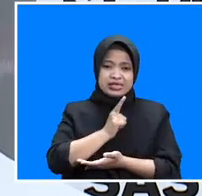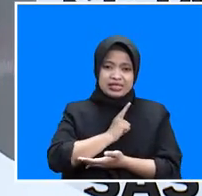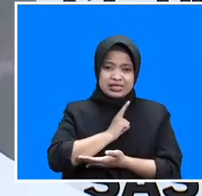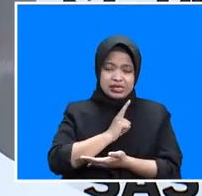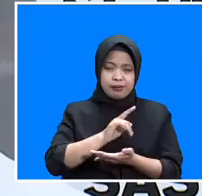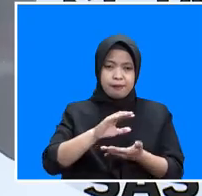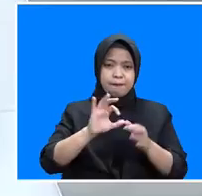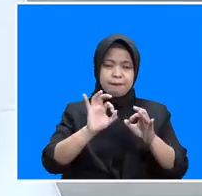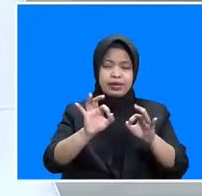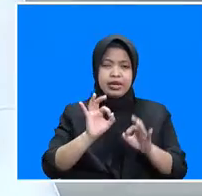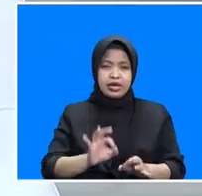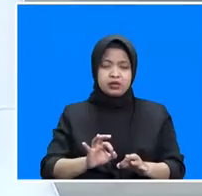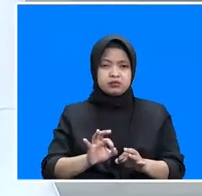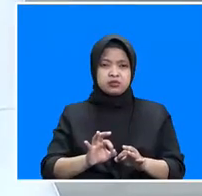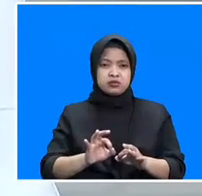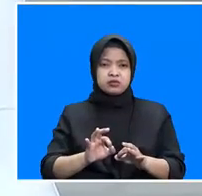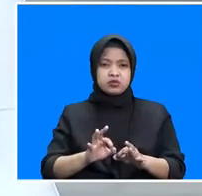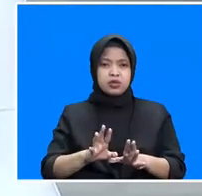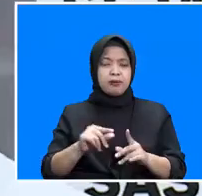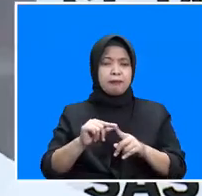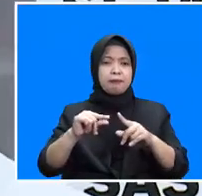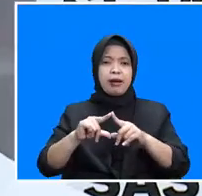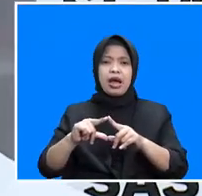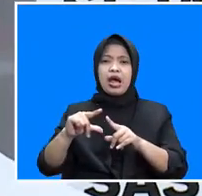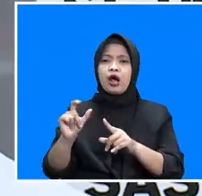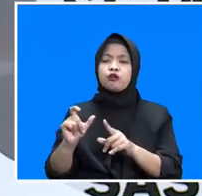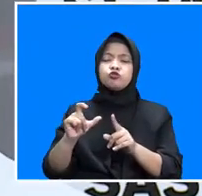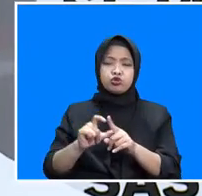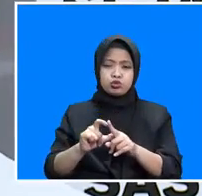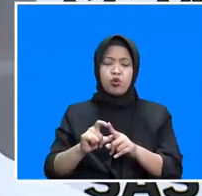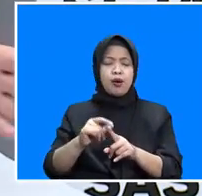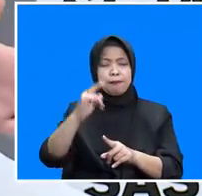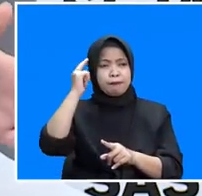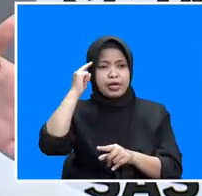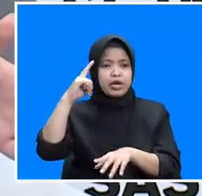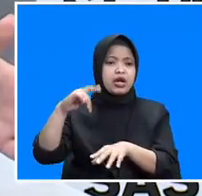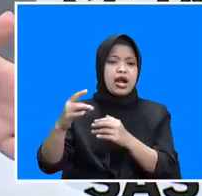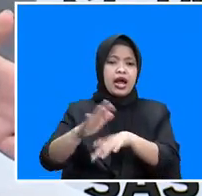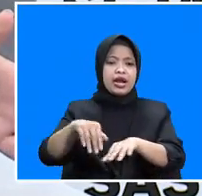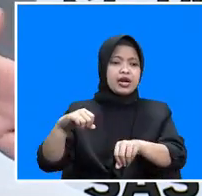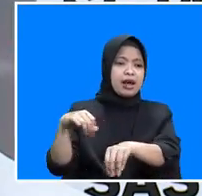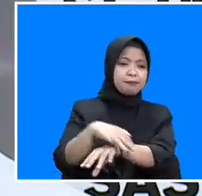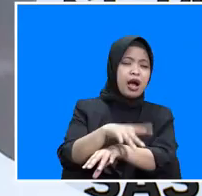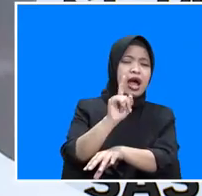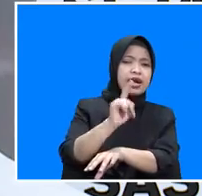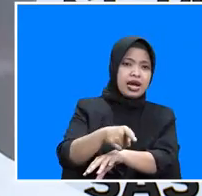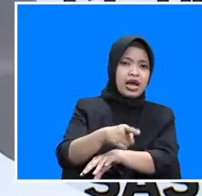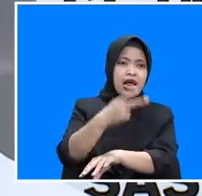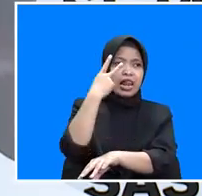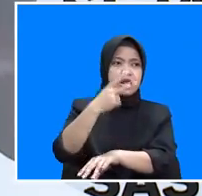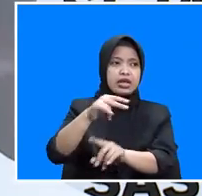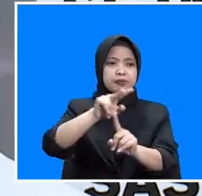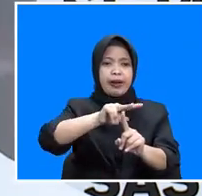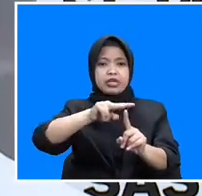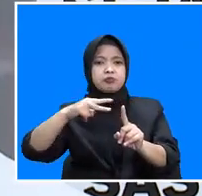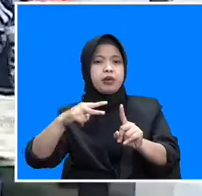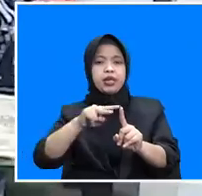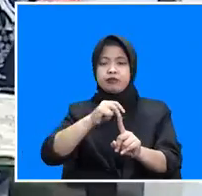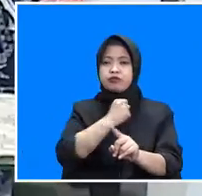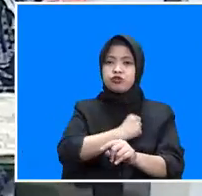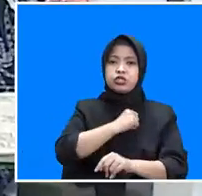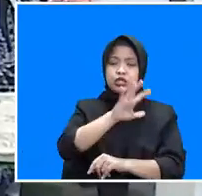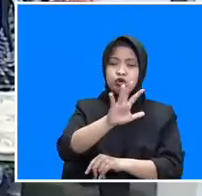impactful investments, both from a sort of social learning perspective, but also from an economic perspective, that any country can make,